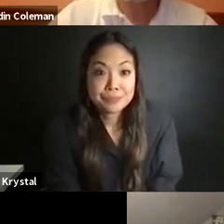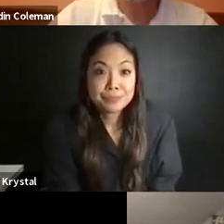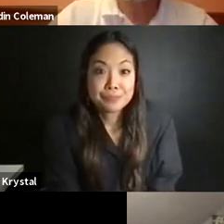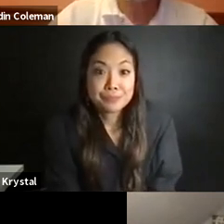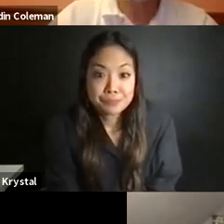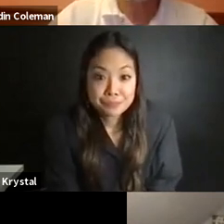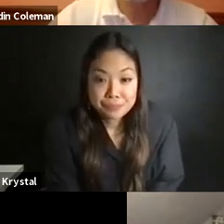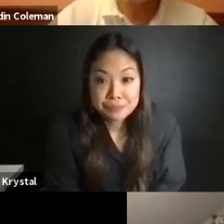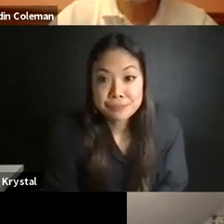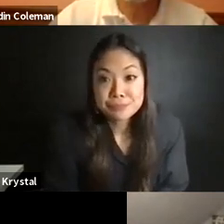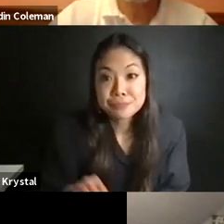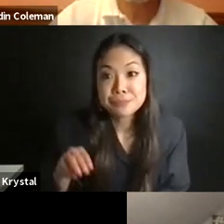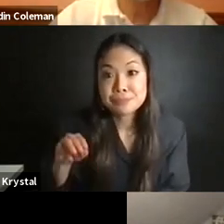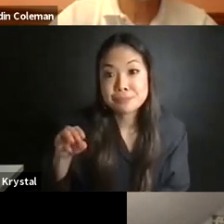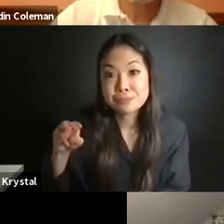miss marissa